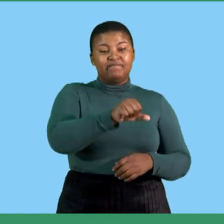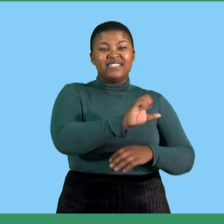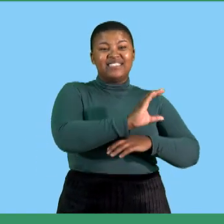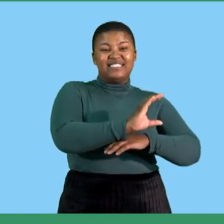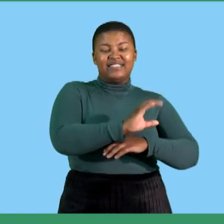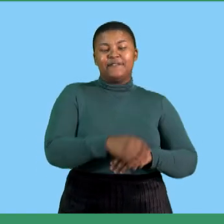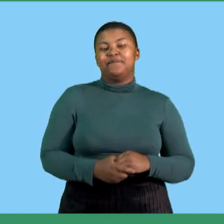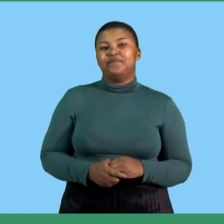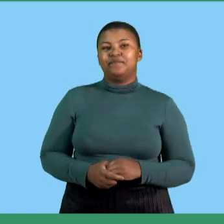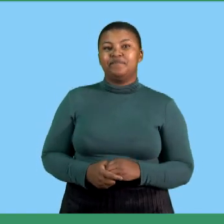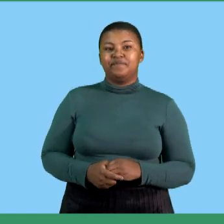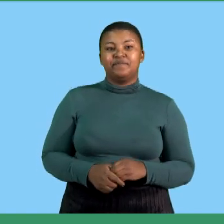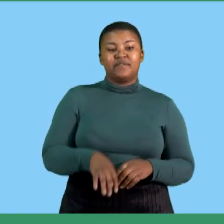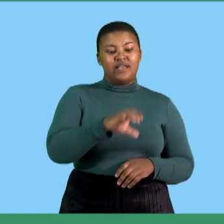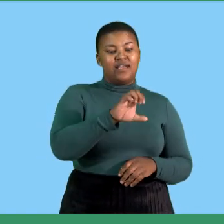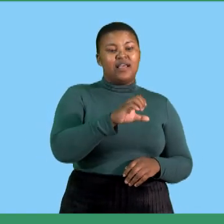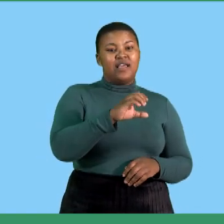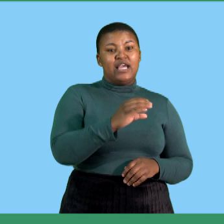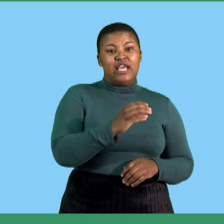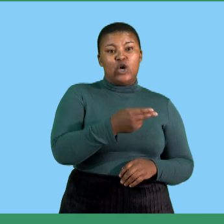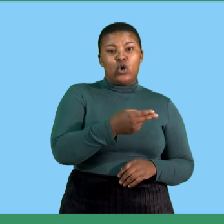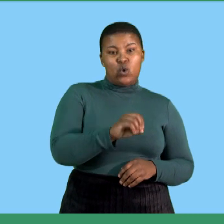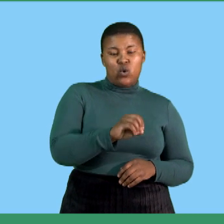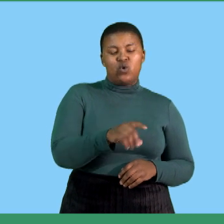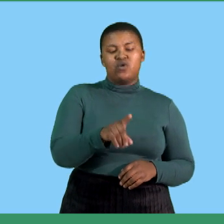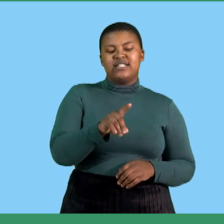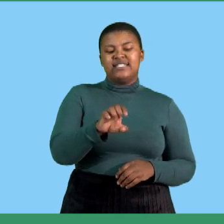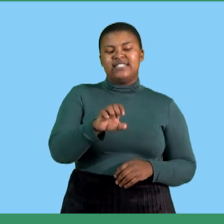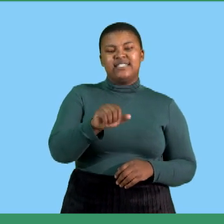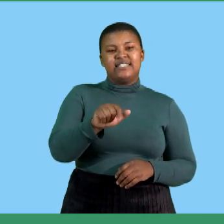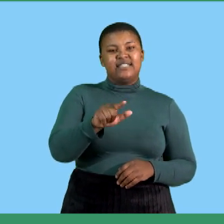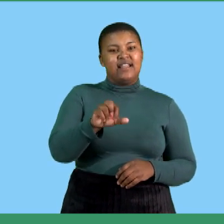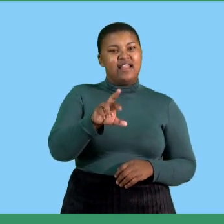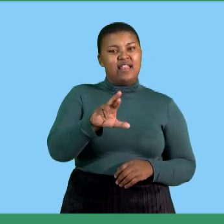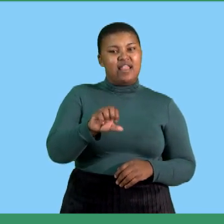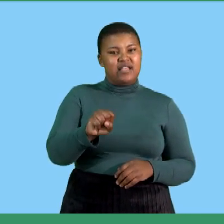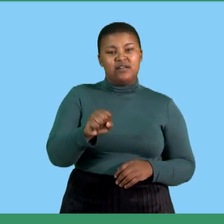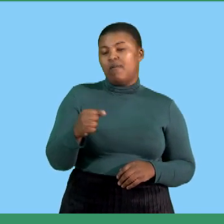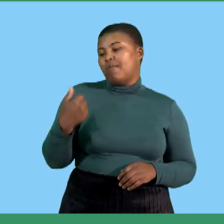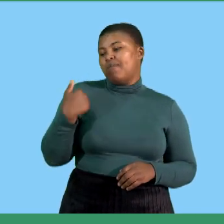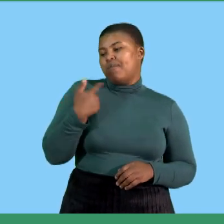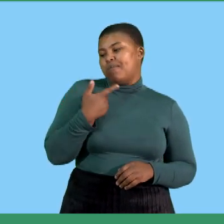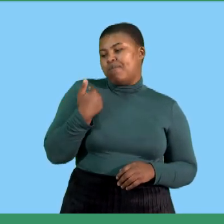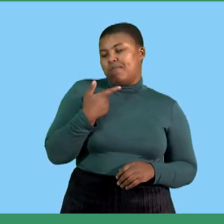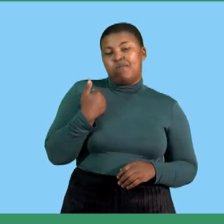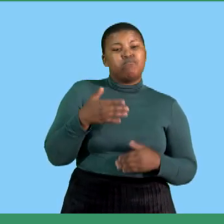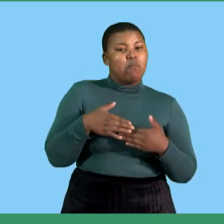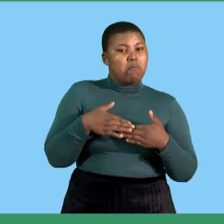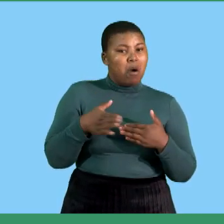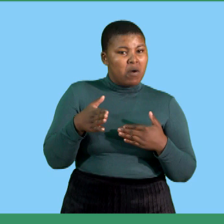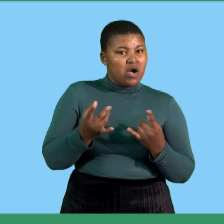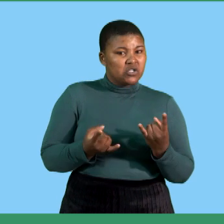C. Echo dealers recently opened their business close to Delta